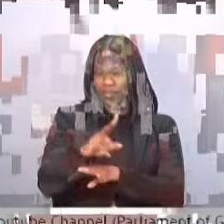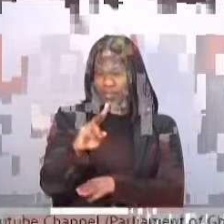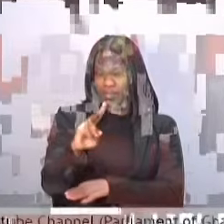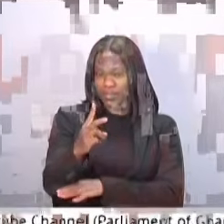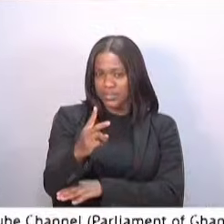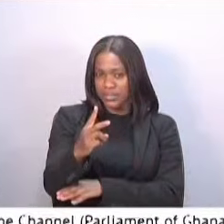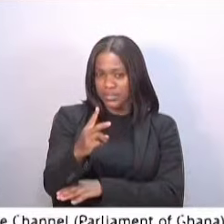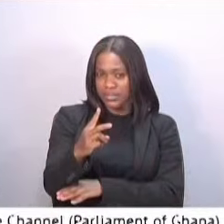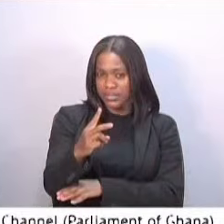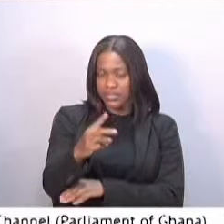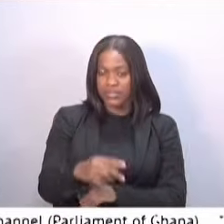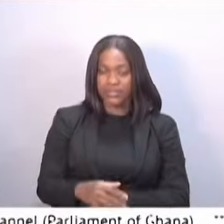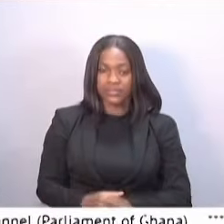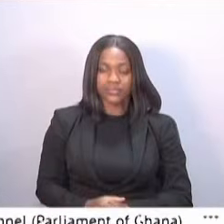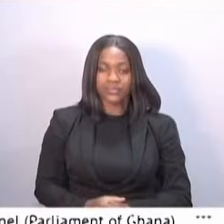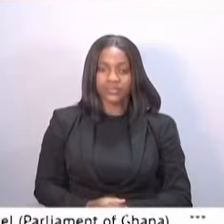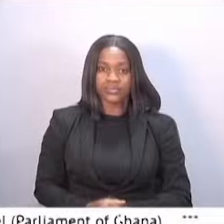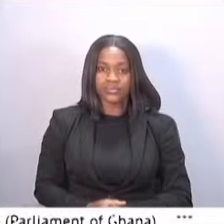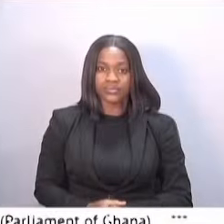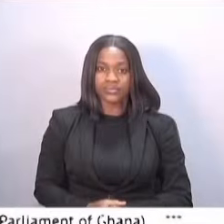second